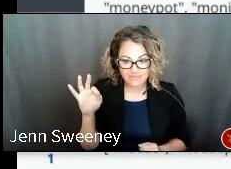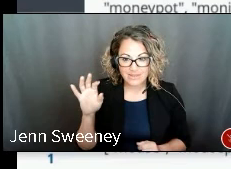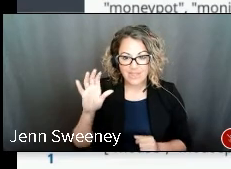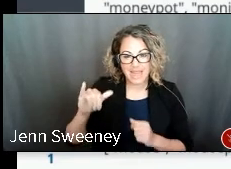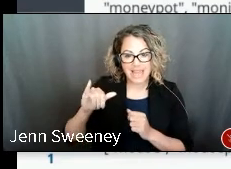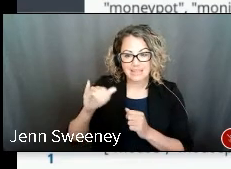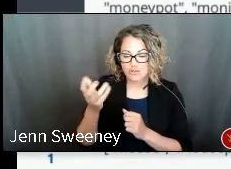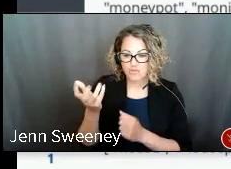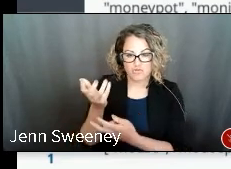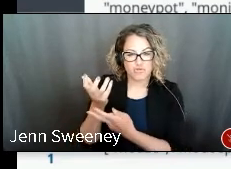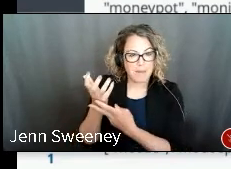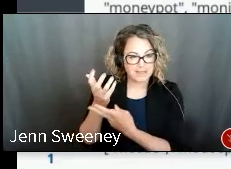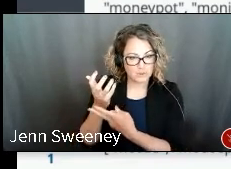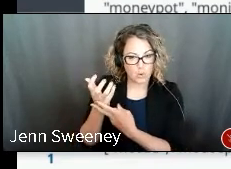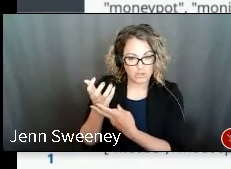repository.